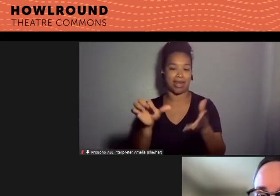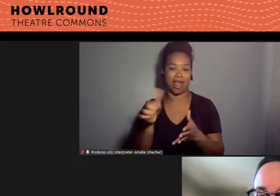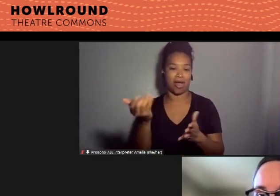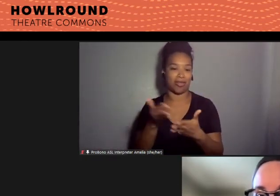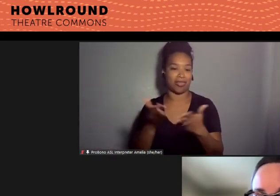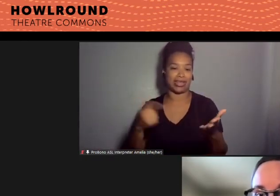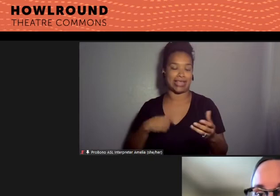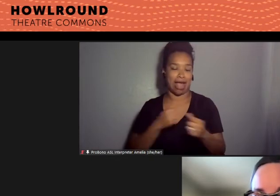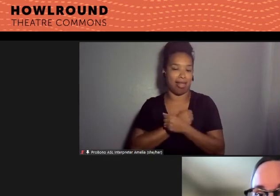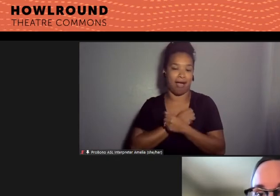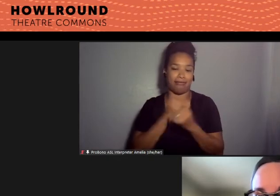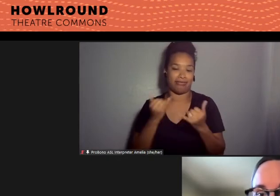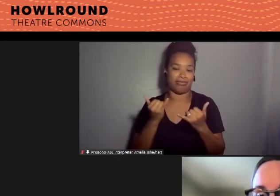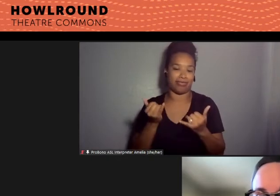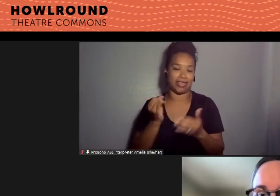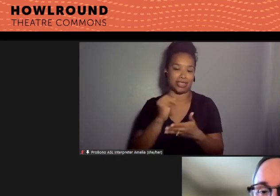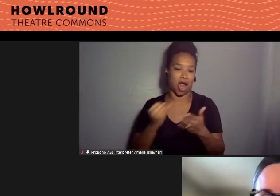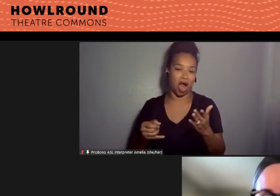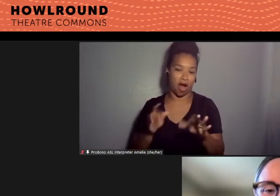not be working on a thousand things.